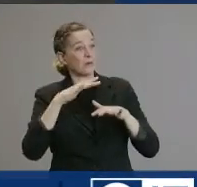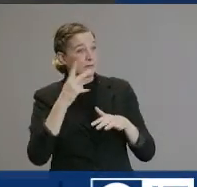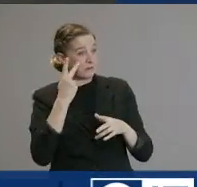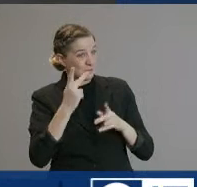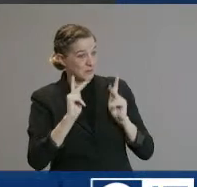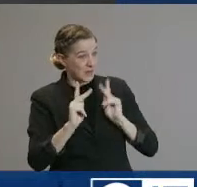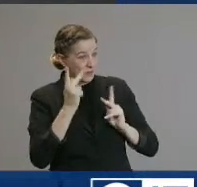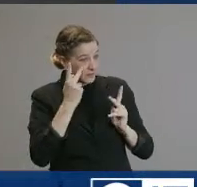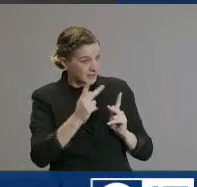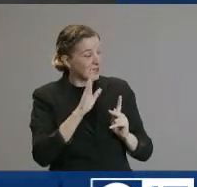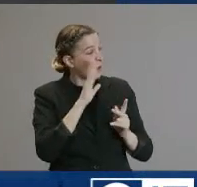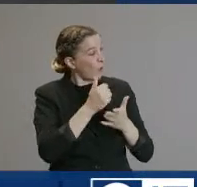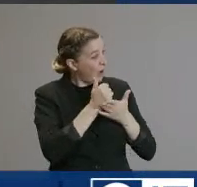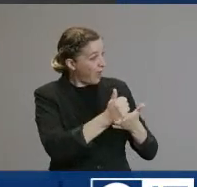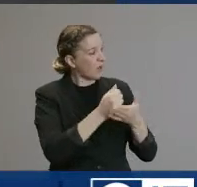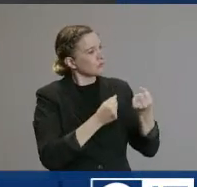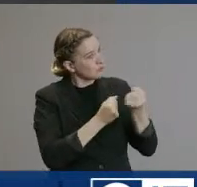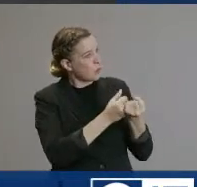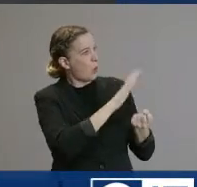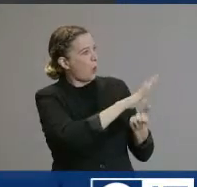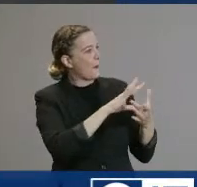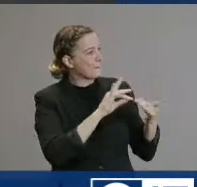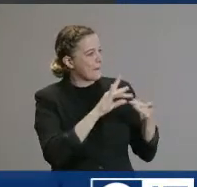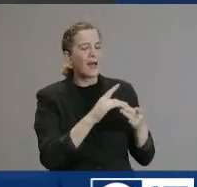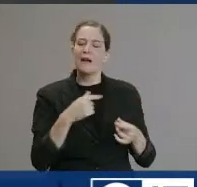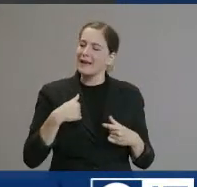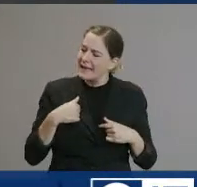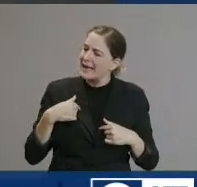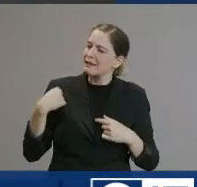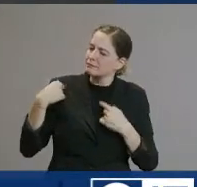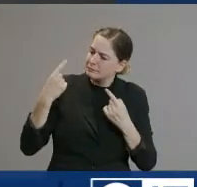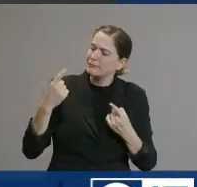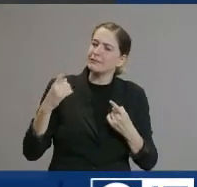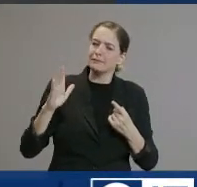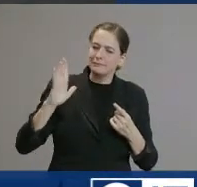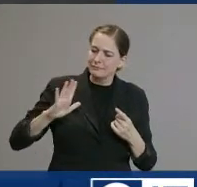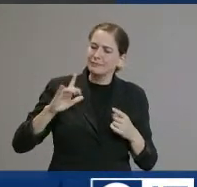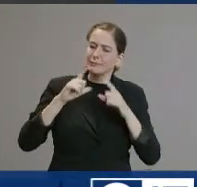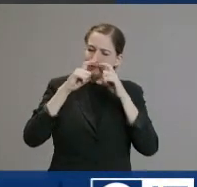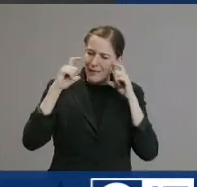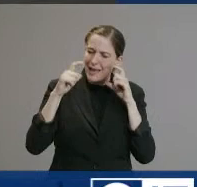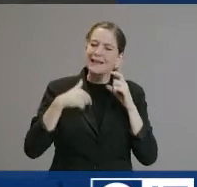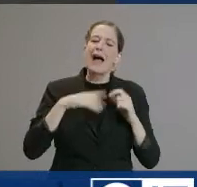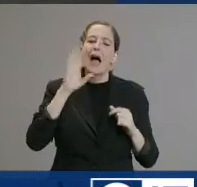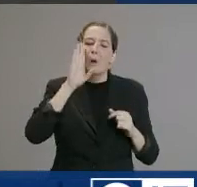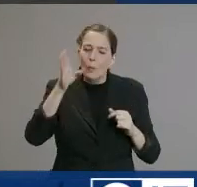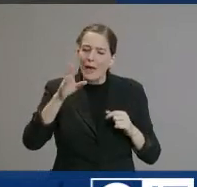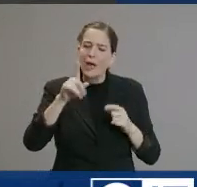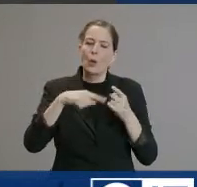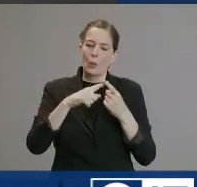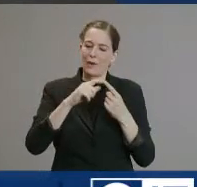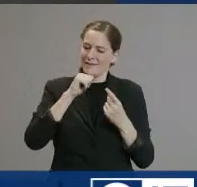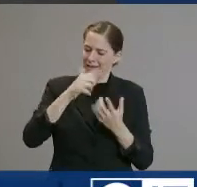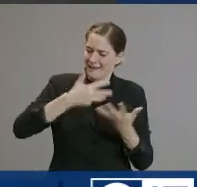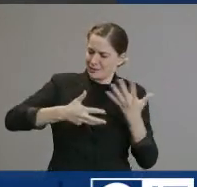I have worn a mask in public, and I will wear a mask in public when I'm not socially distancing. Thank you.